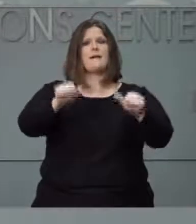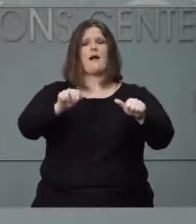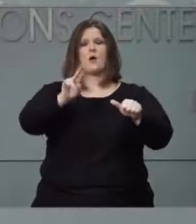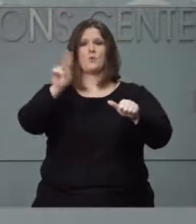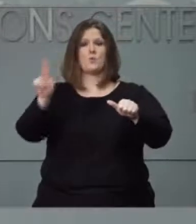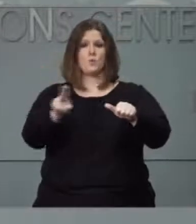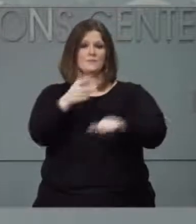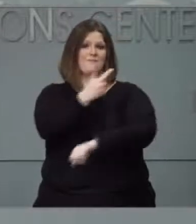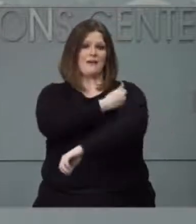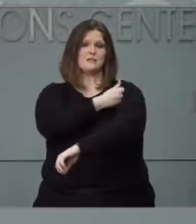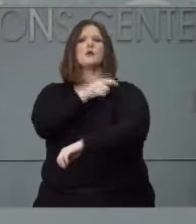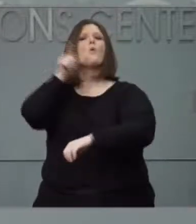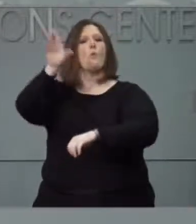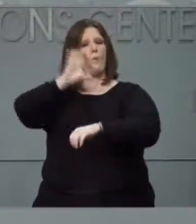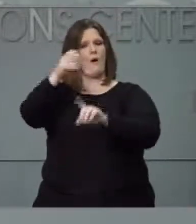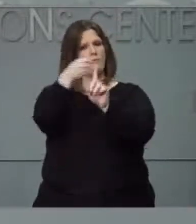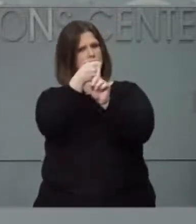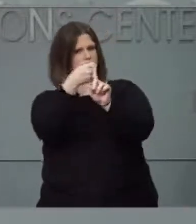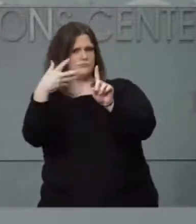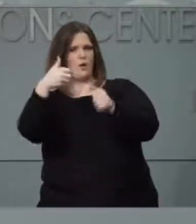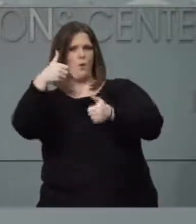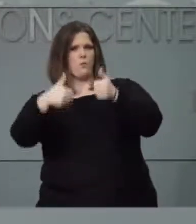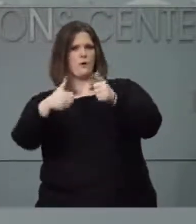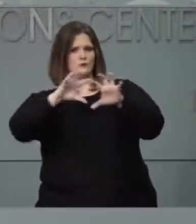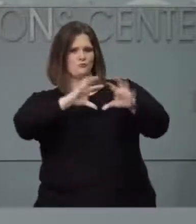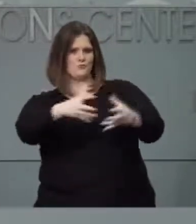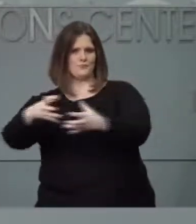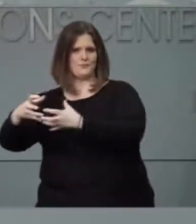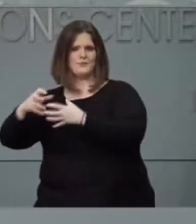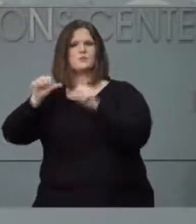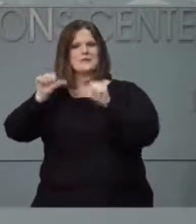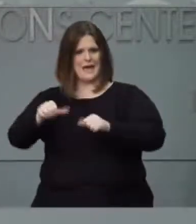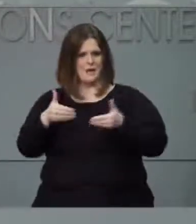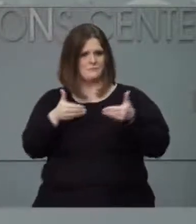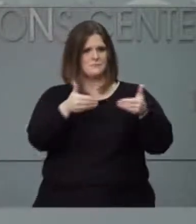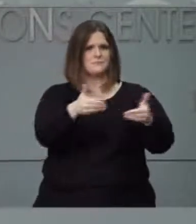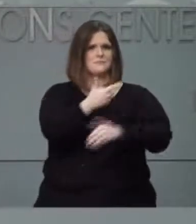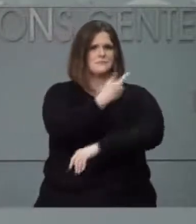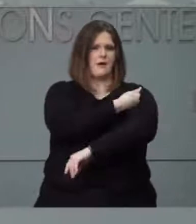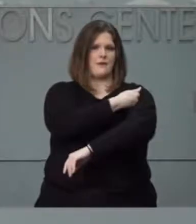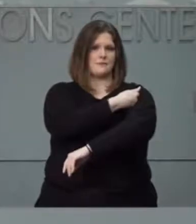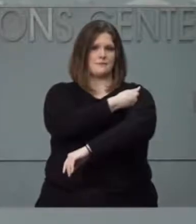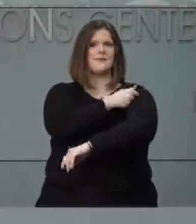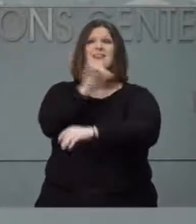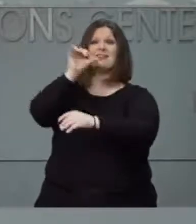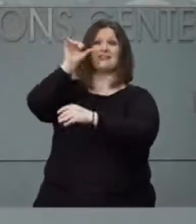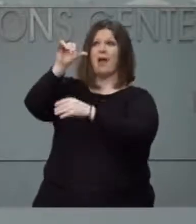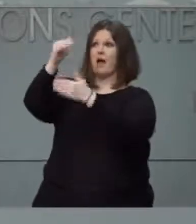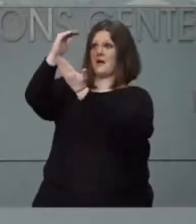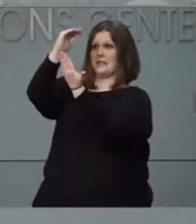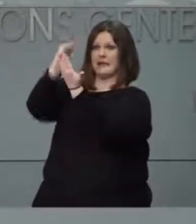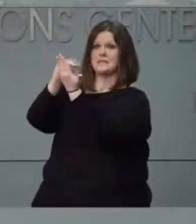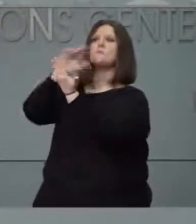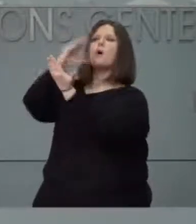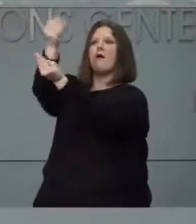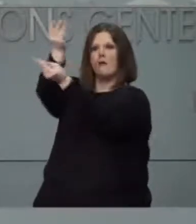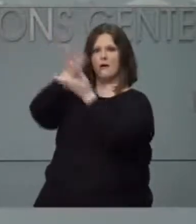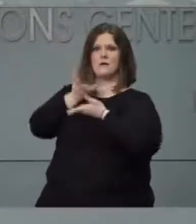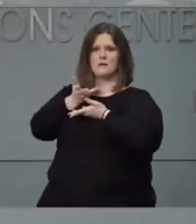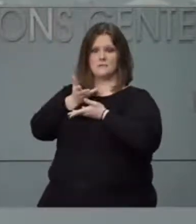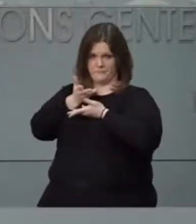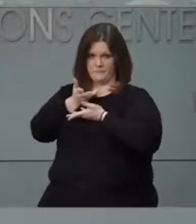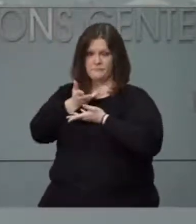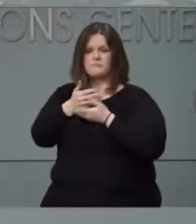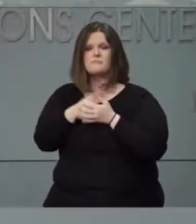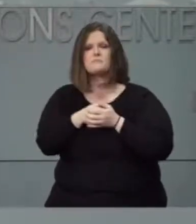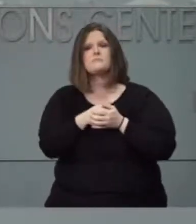what population it will be authorized for. That will inform who can get vaccinated. There's one more step